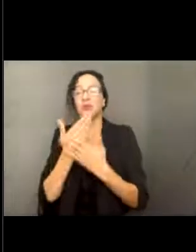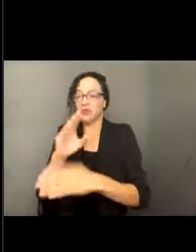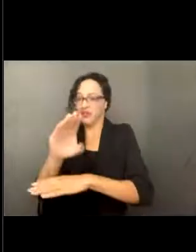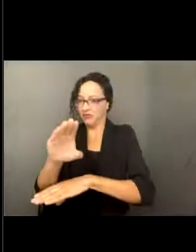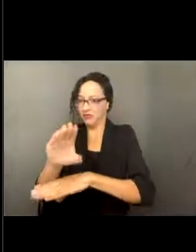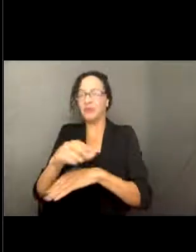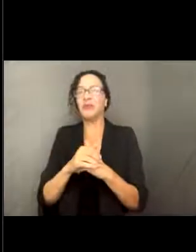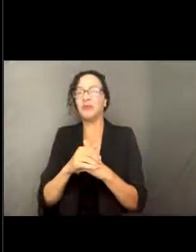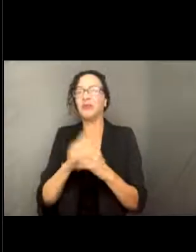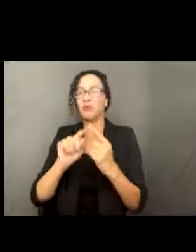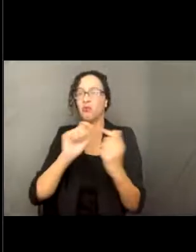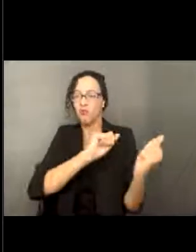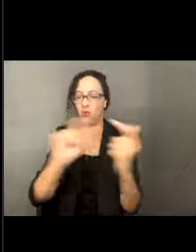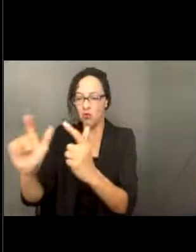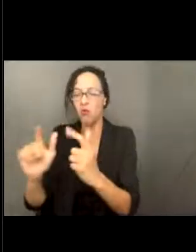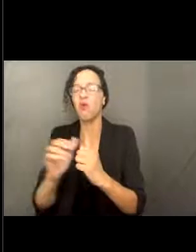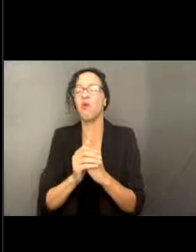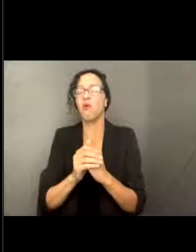Eager, Vice Chair